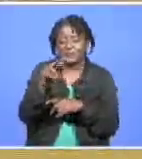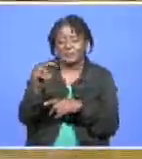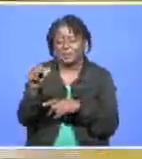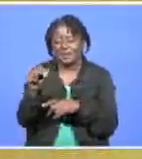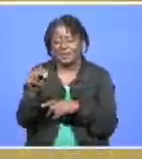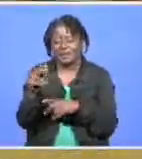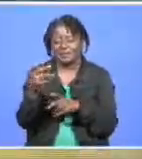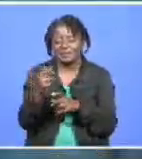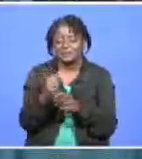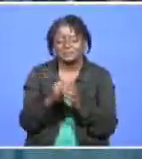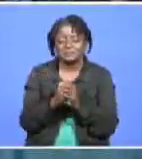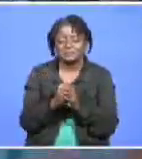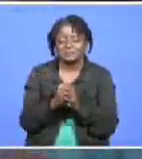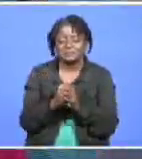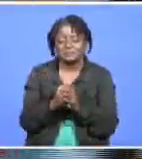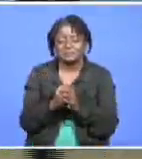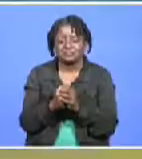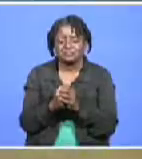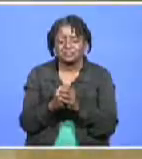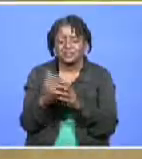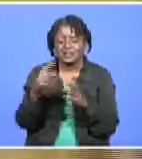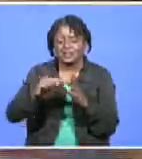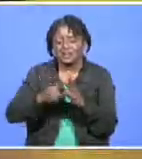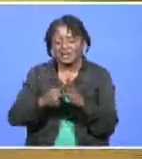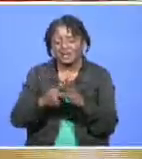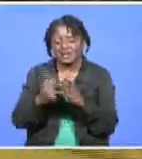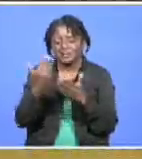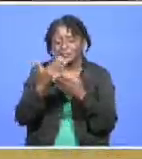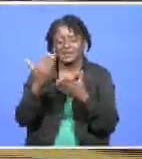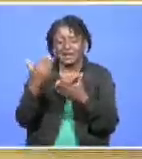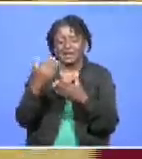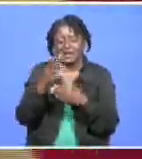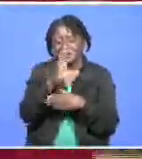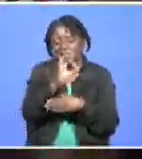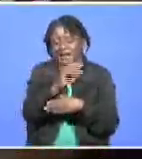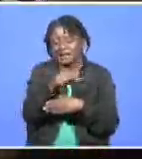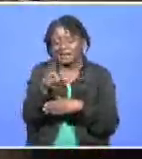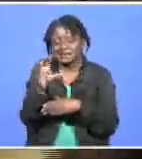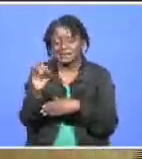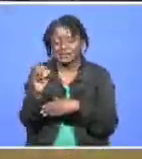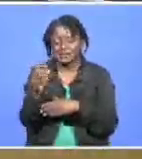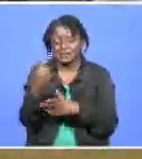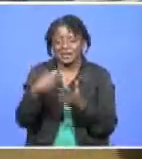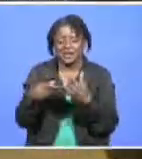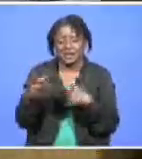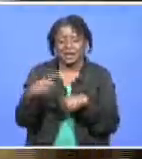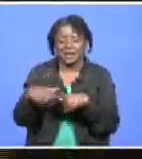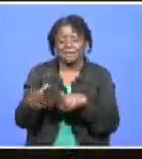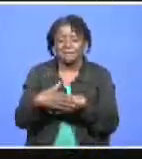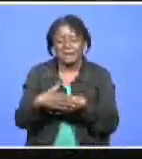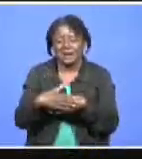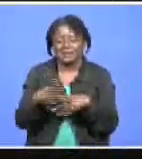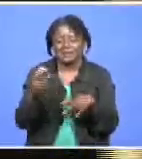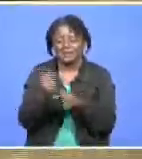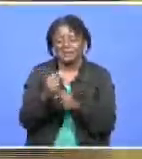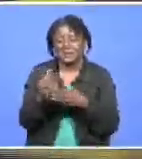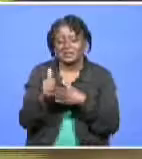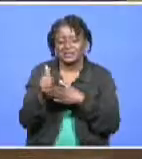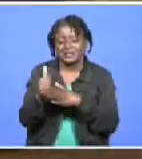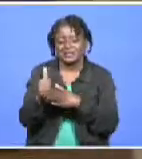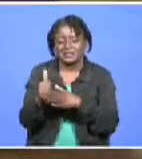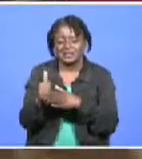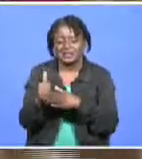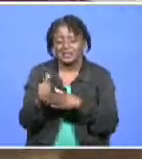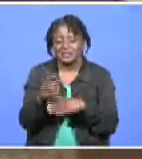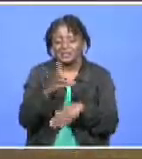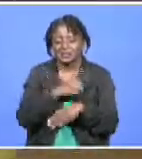Dukes out of the A-10 conference started the game trailing 9-0, but was able to mount a comeback in the first half to take the lead. Duquesne University then went